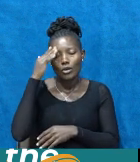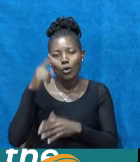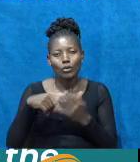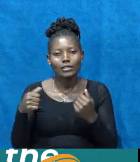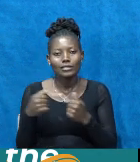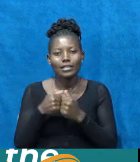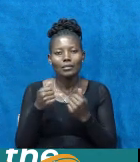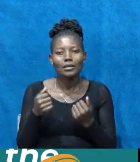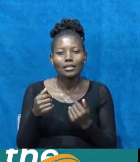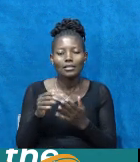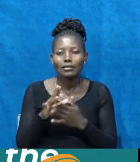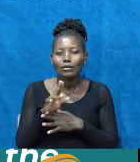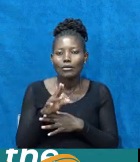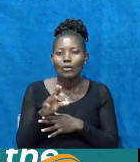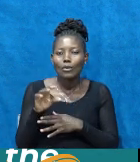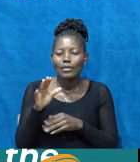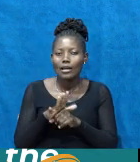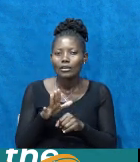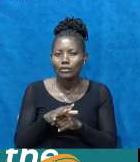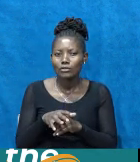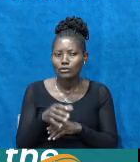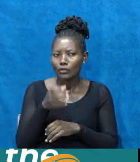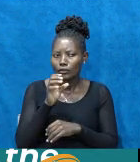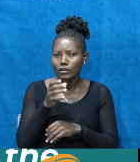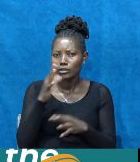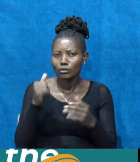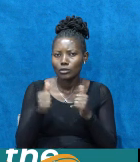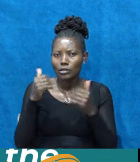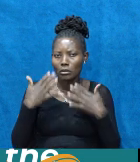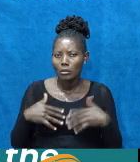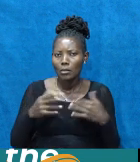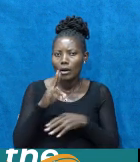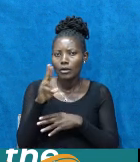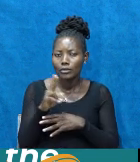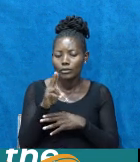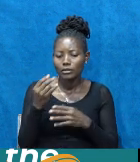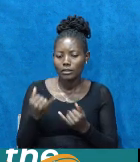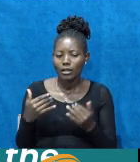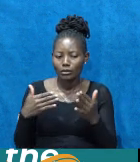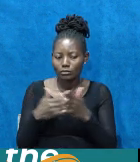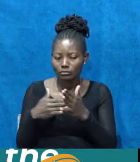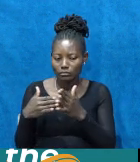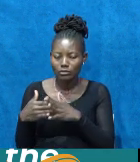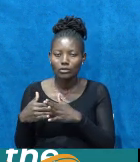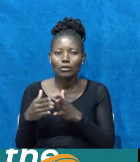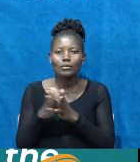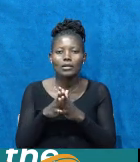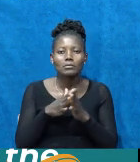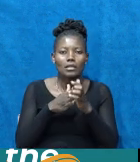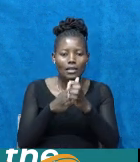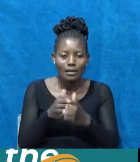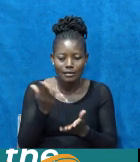know currently what is happening with contamination of so many supplements that athletes are using. So use